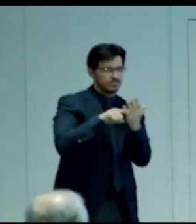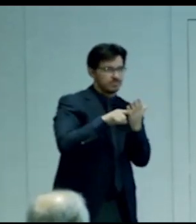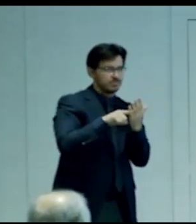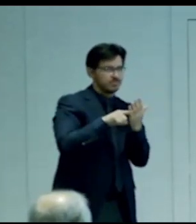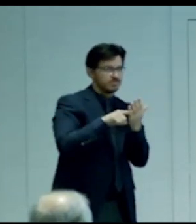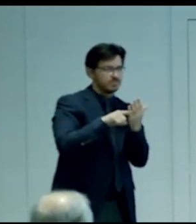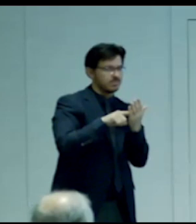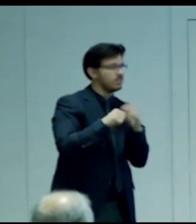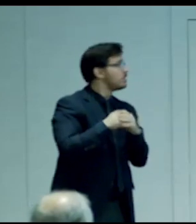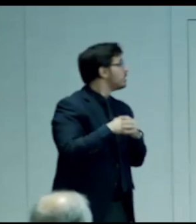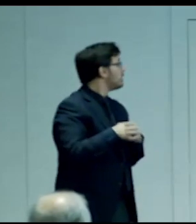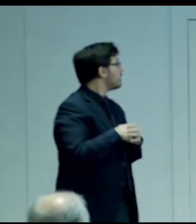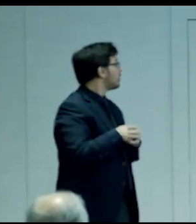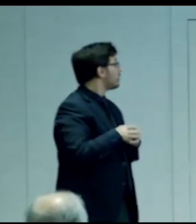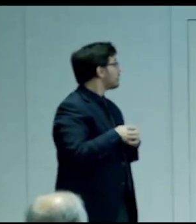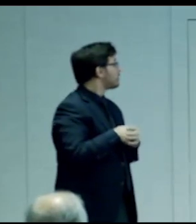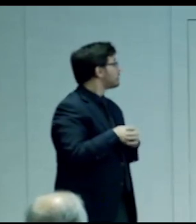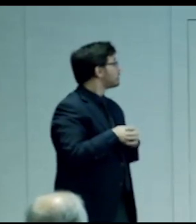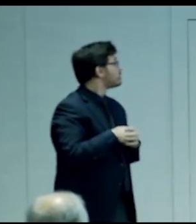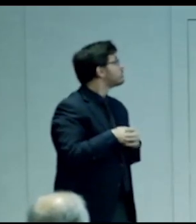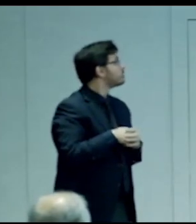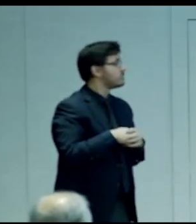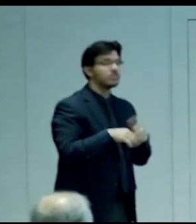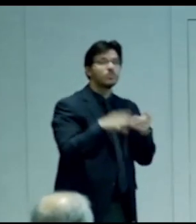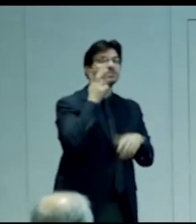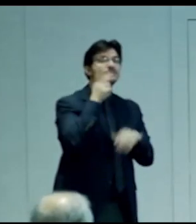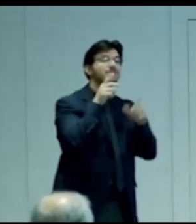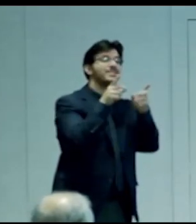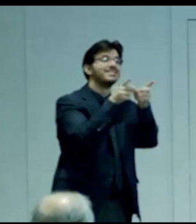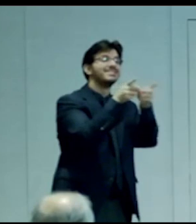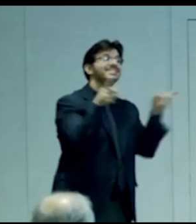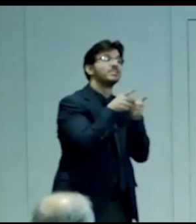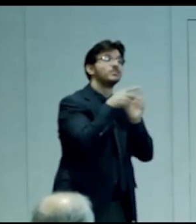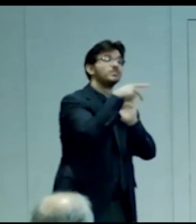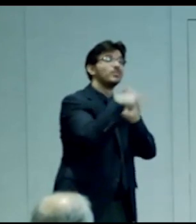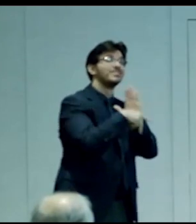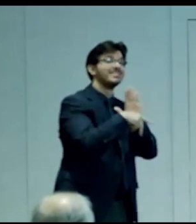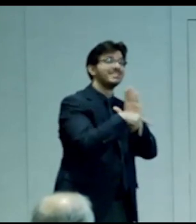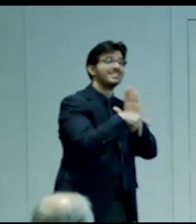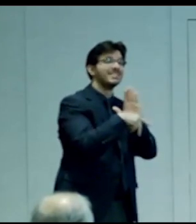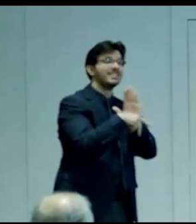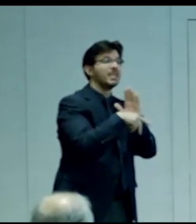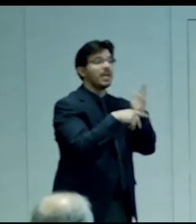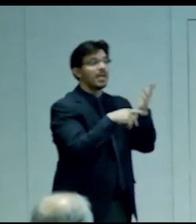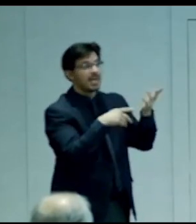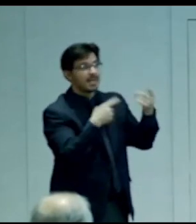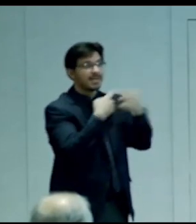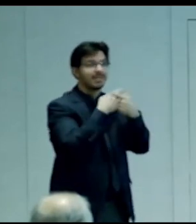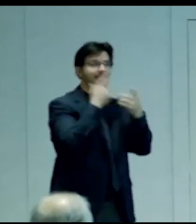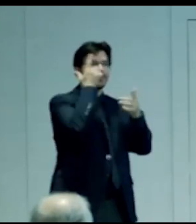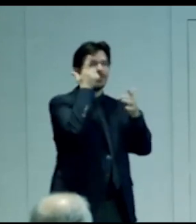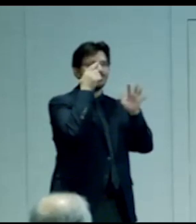the district policy, regardless, that's absolutely logical sense. The